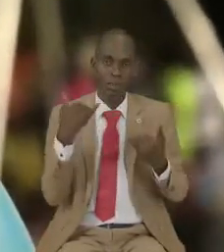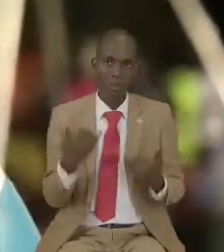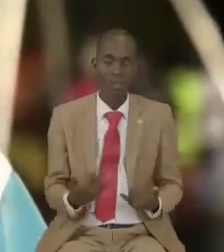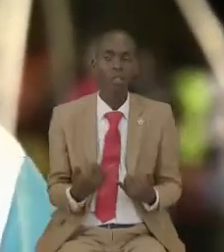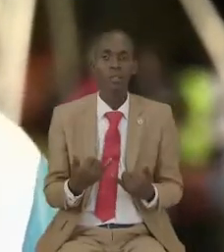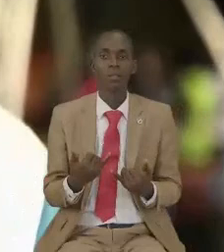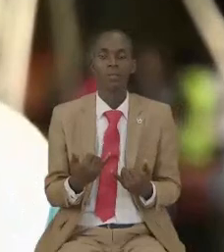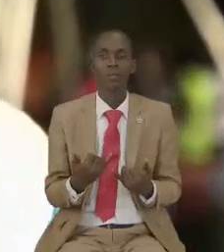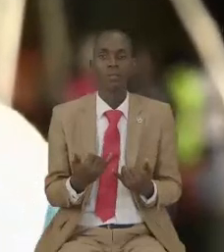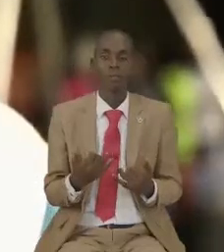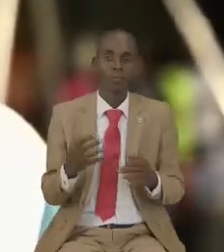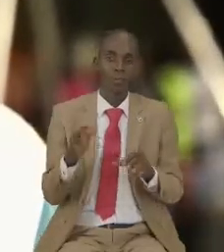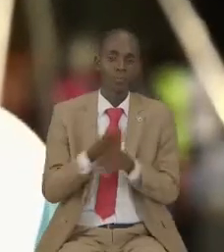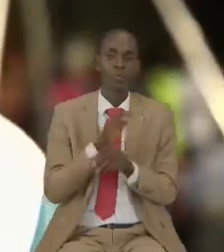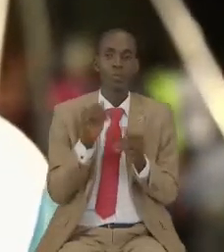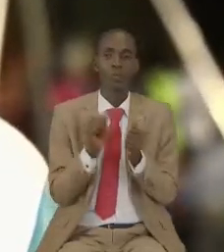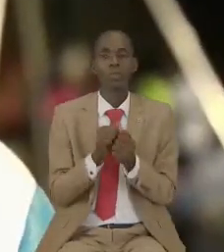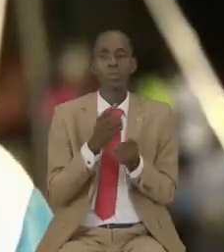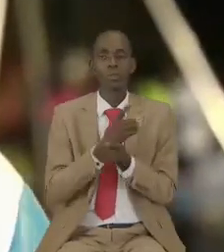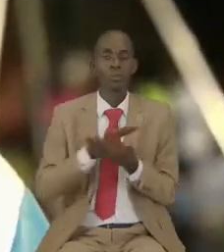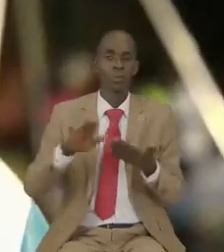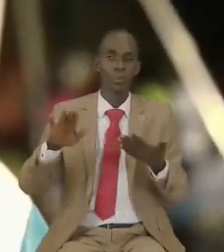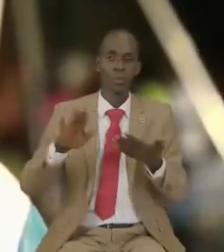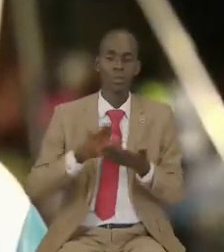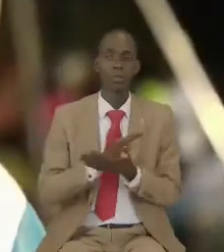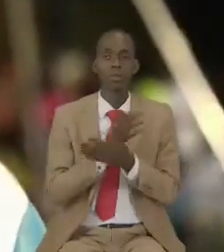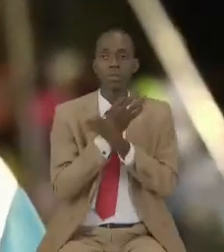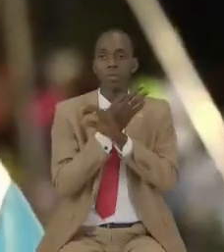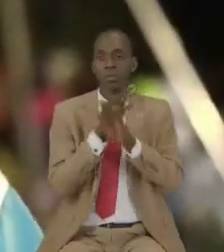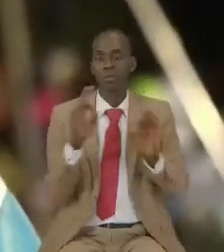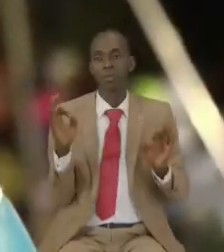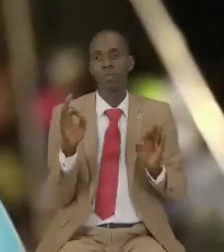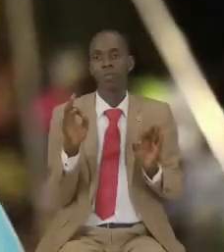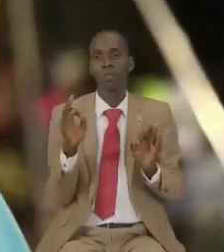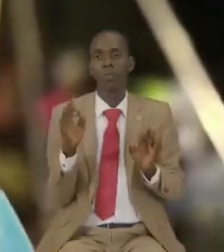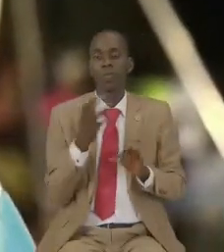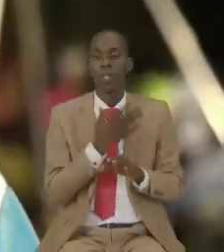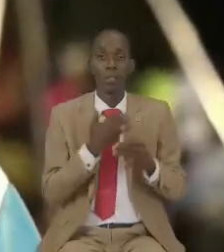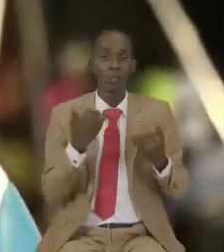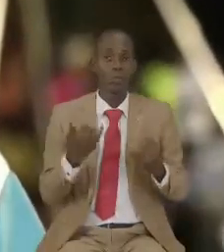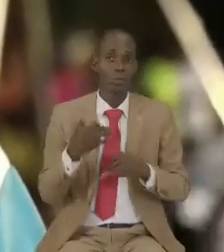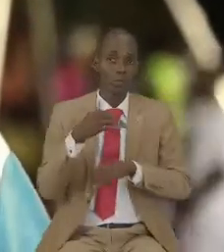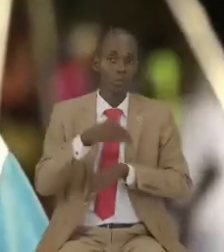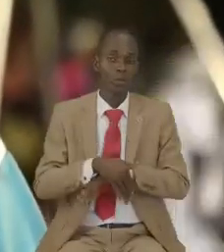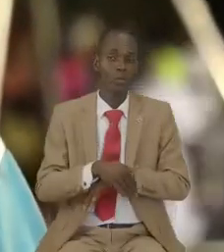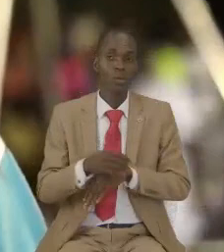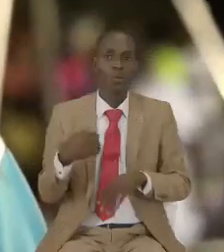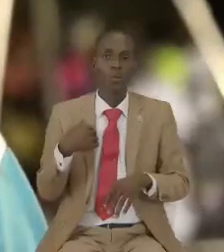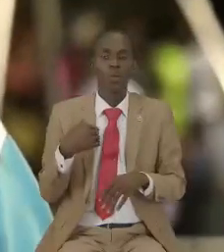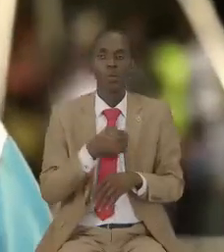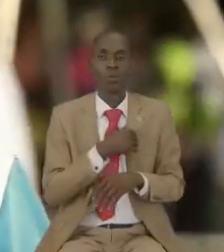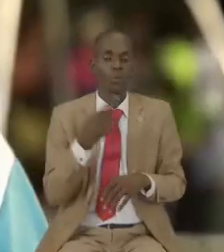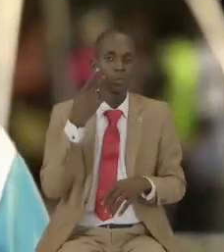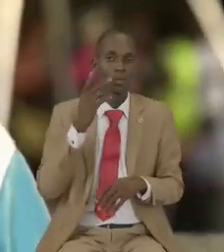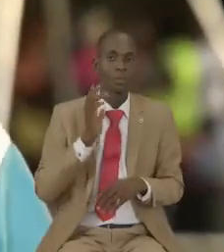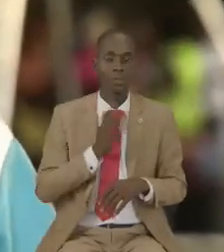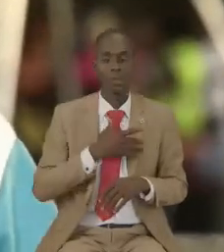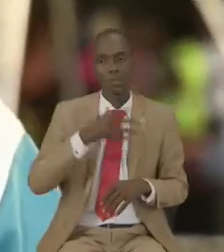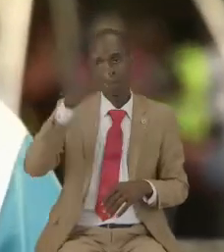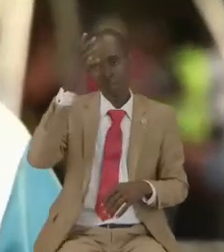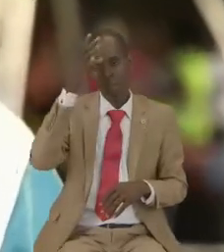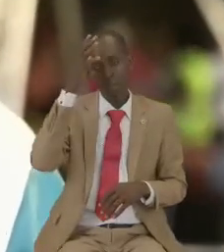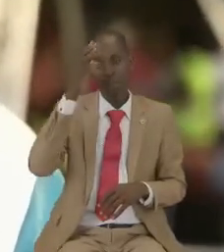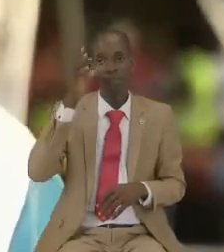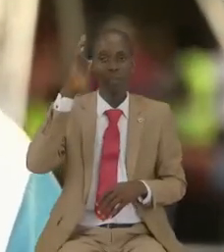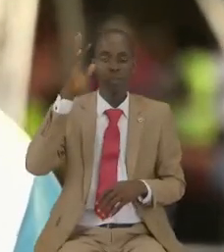supernatural freedom, somebody who is a product of grace. And tonight, we've seen our big daddy, Pastor W.F.